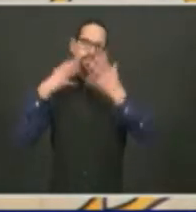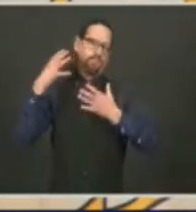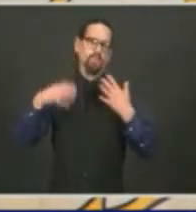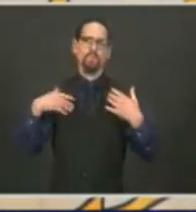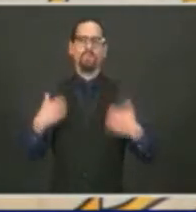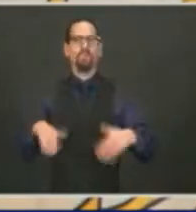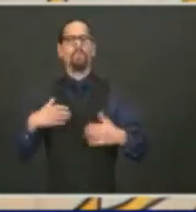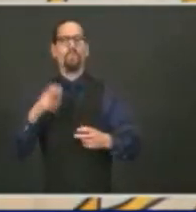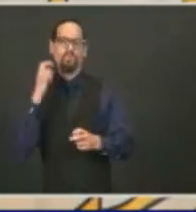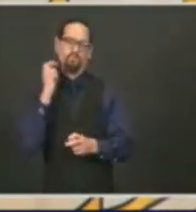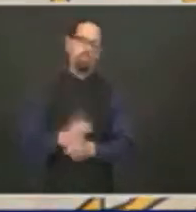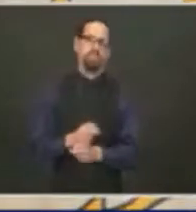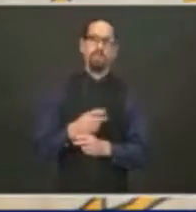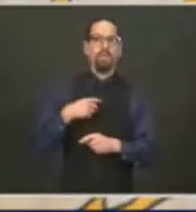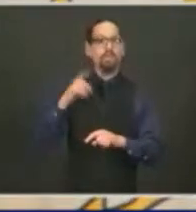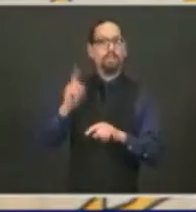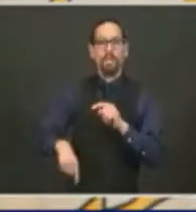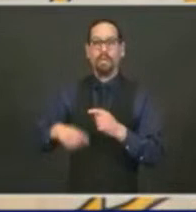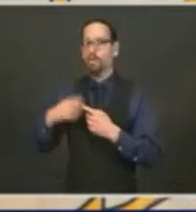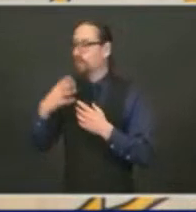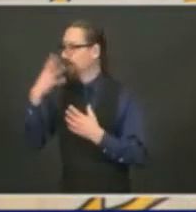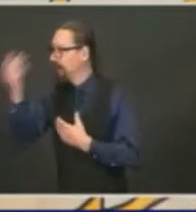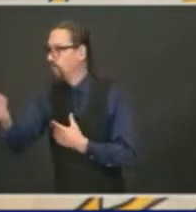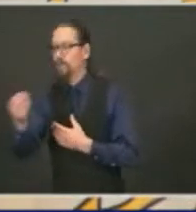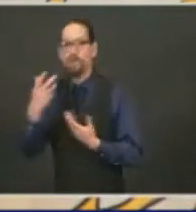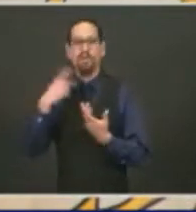go get your treatment, get to the doctor's office.